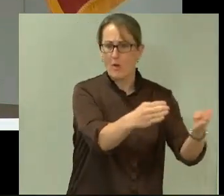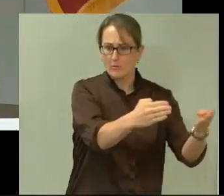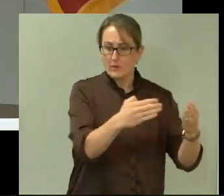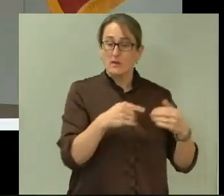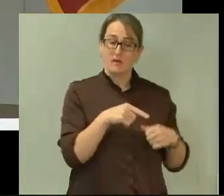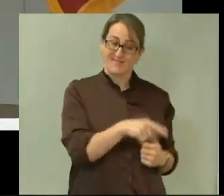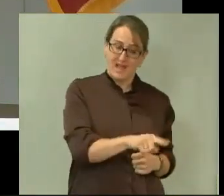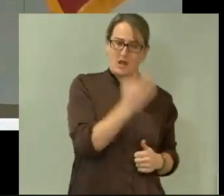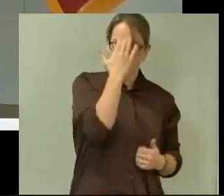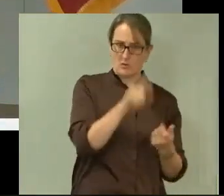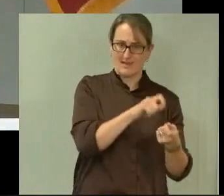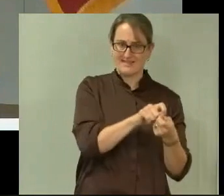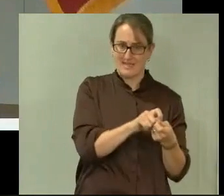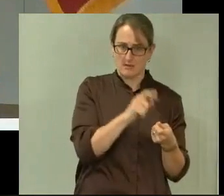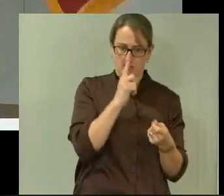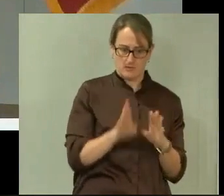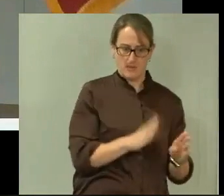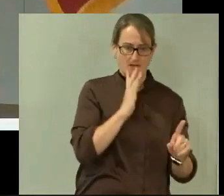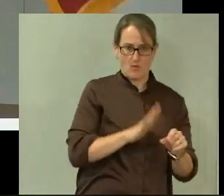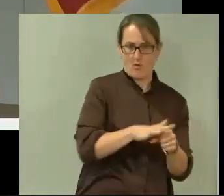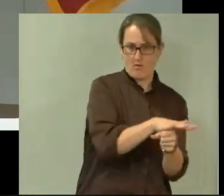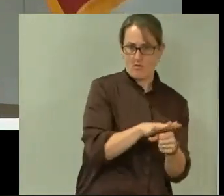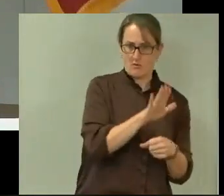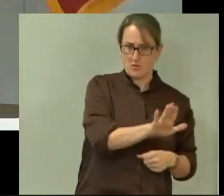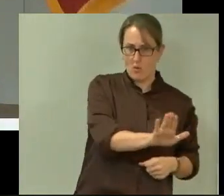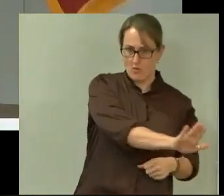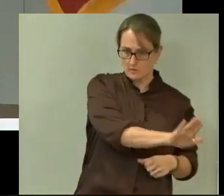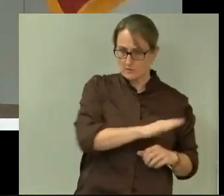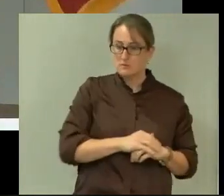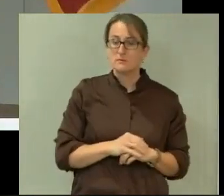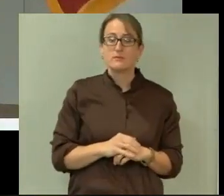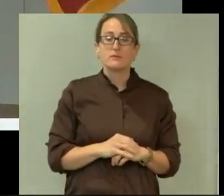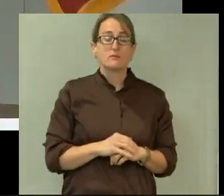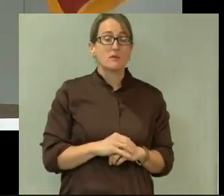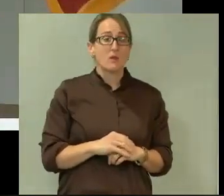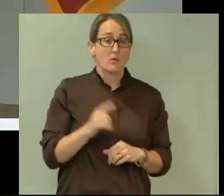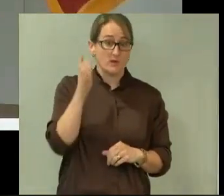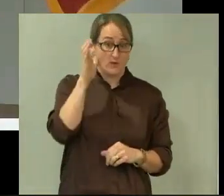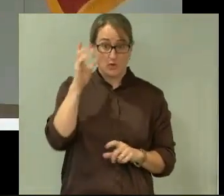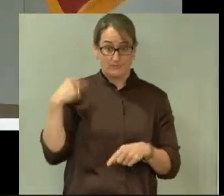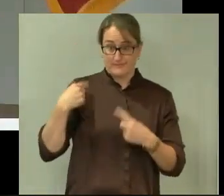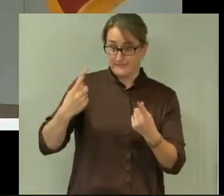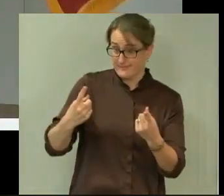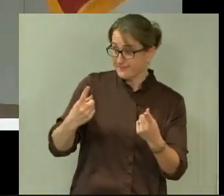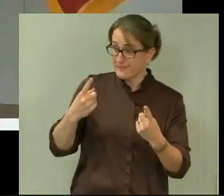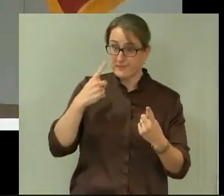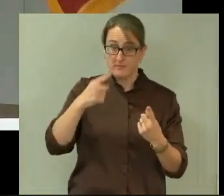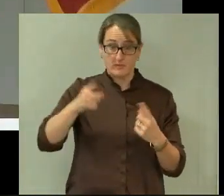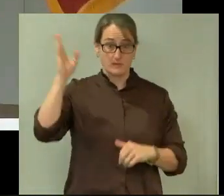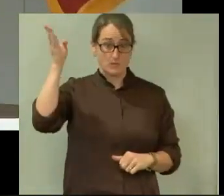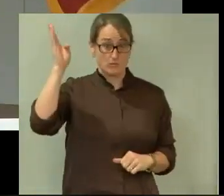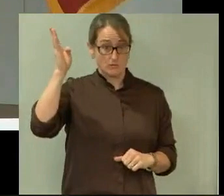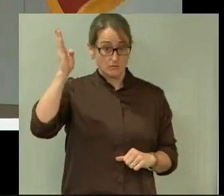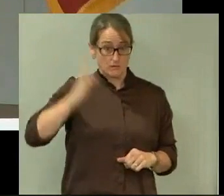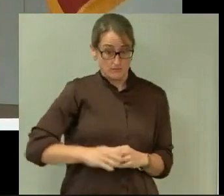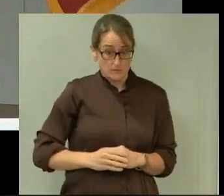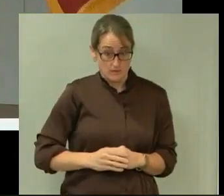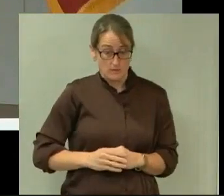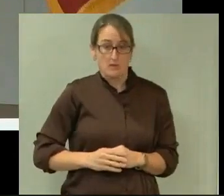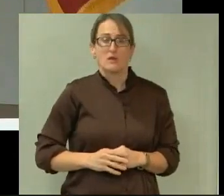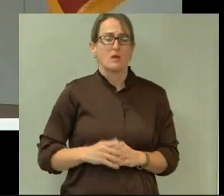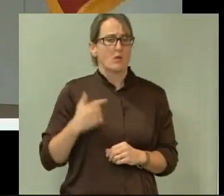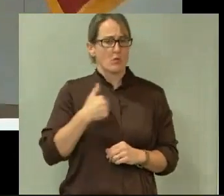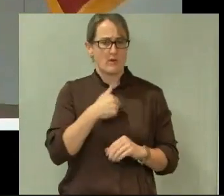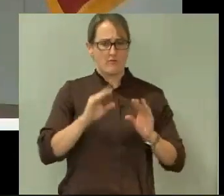communities. As you heard throughout the presentations this morning, we are very clear that you need